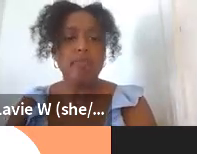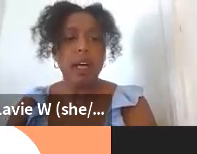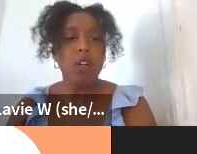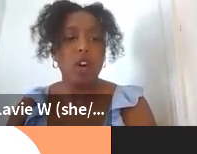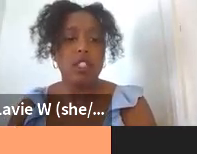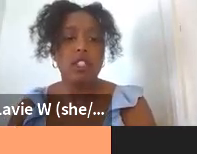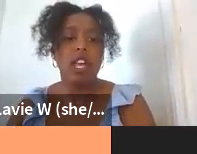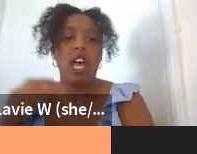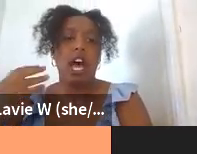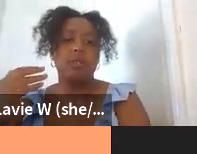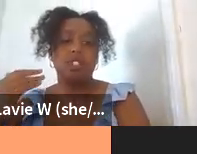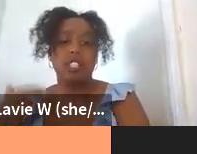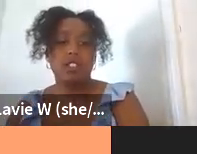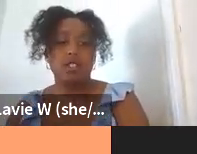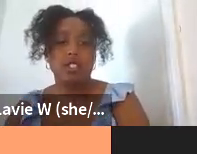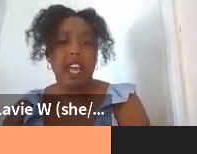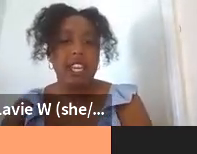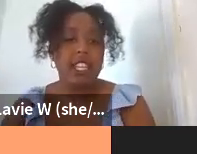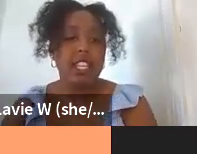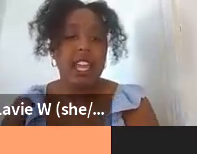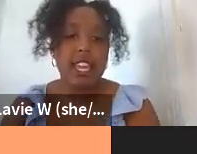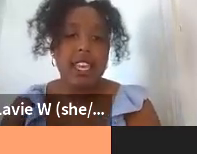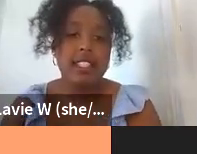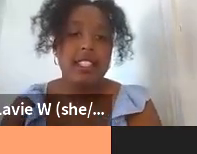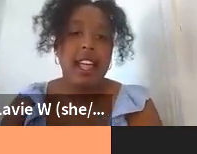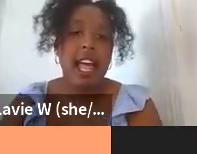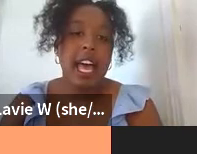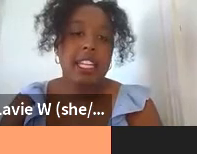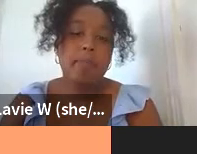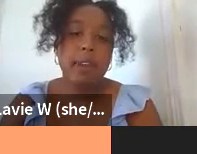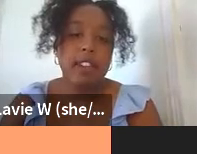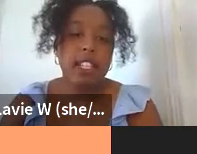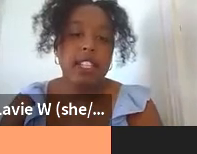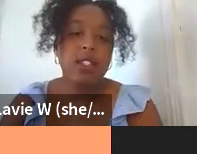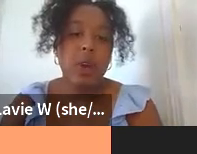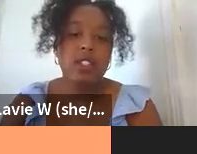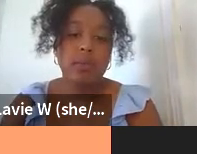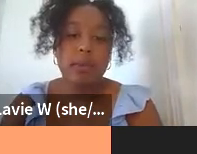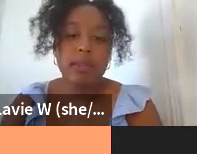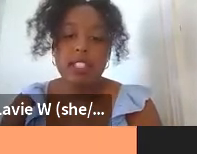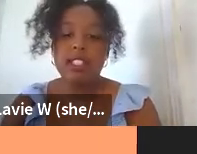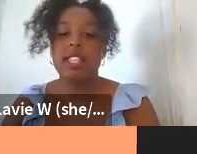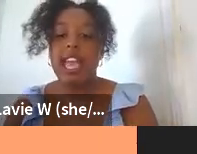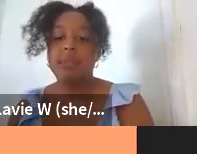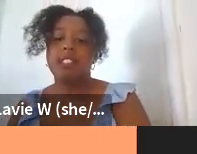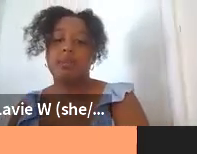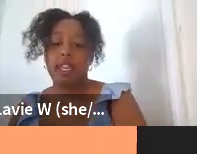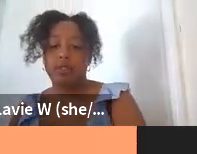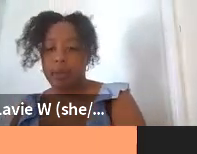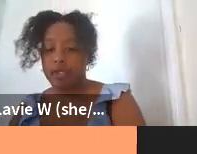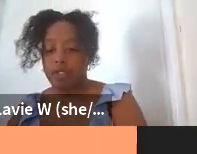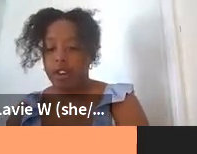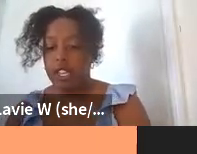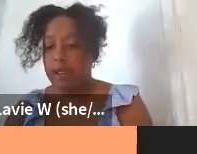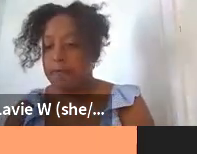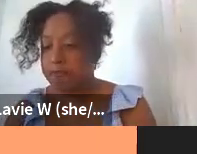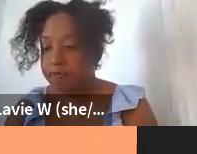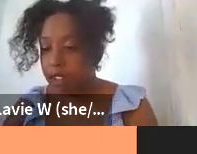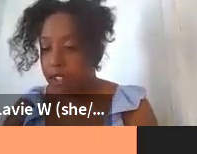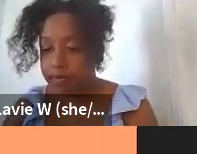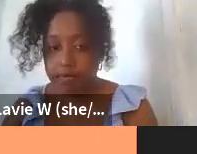So in the words of Bell Hooks, she says our society is an imperialist, white supremacist, capitalist